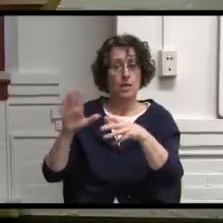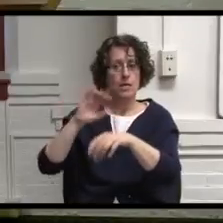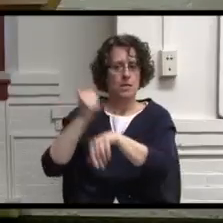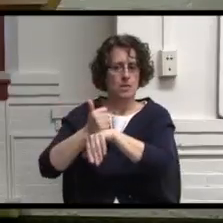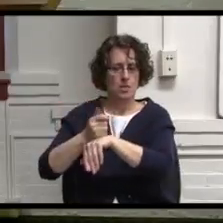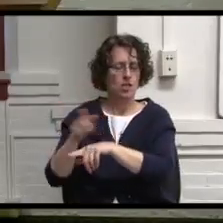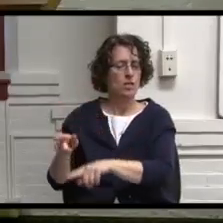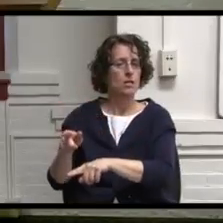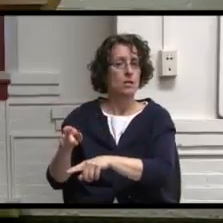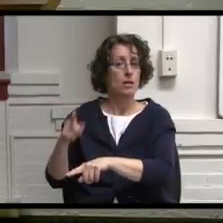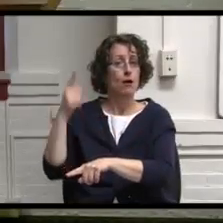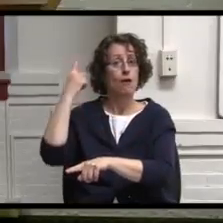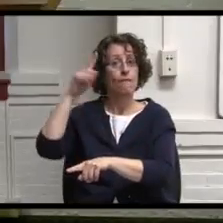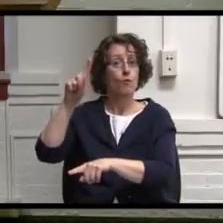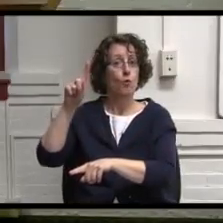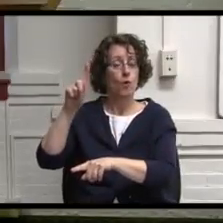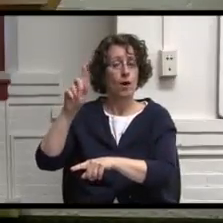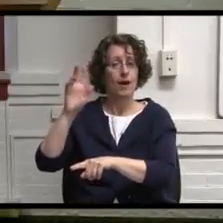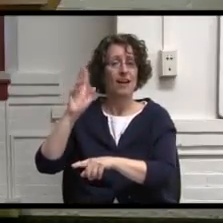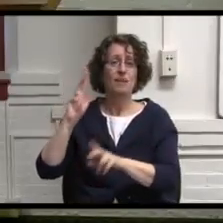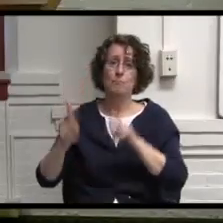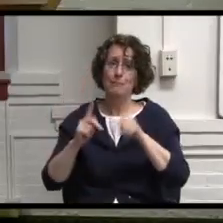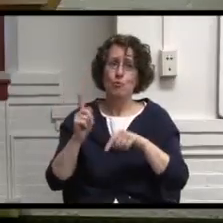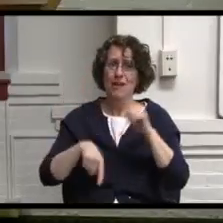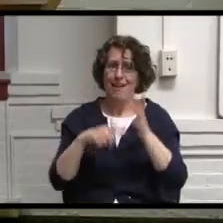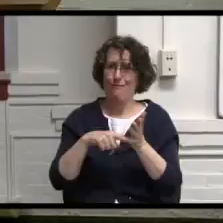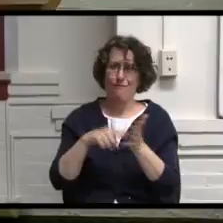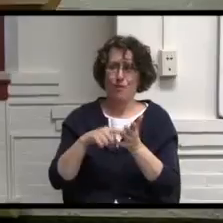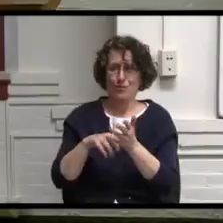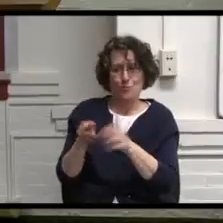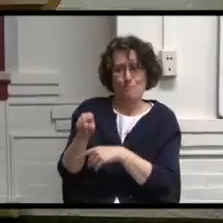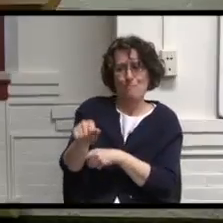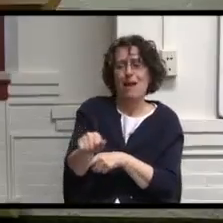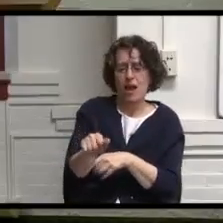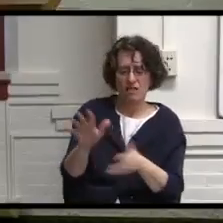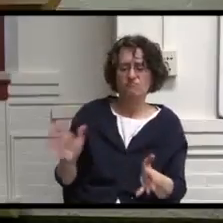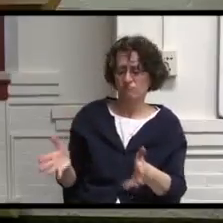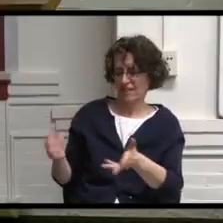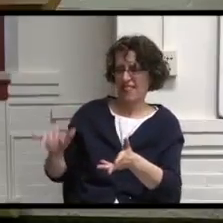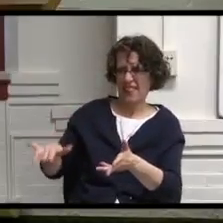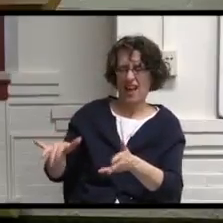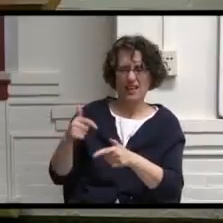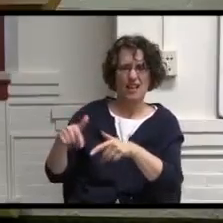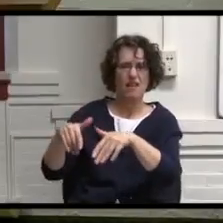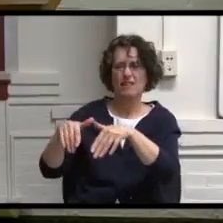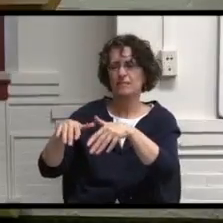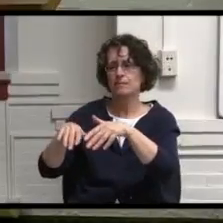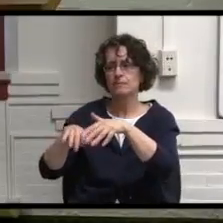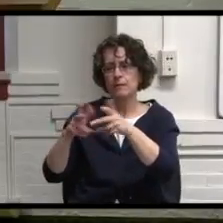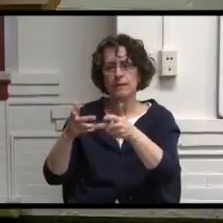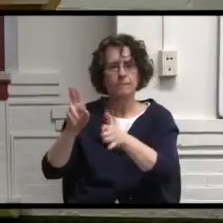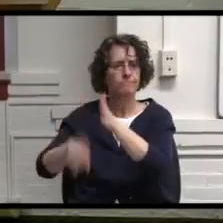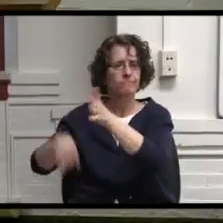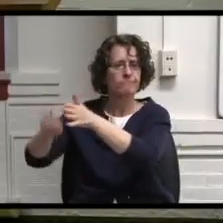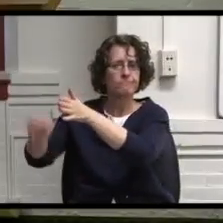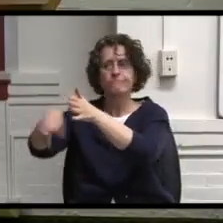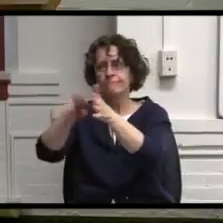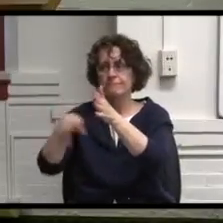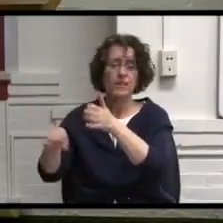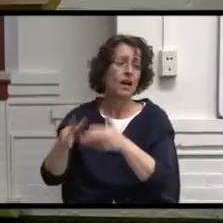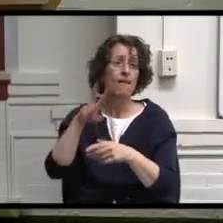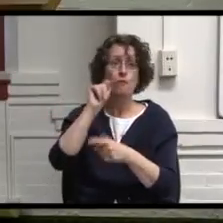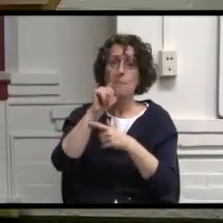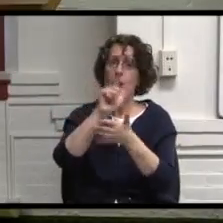of the town who have been determined to be indigent. Under Vermont law, the town has a responsibility for